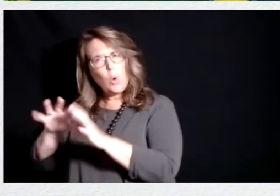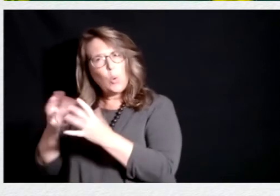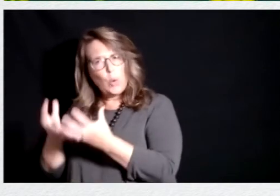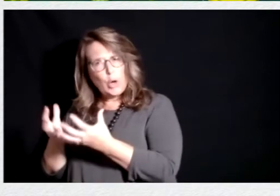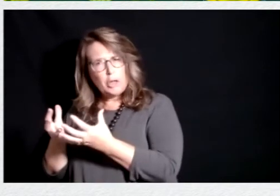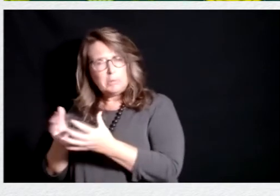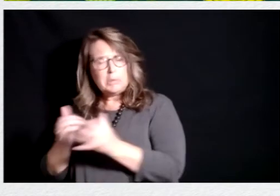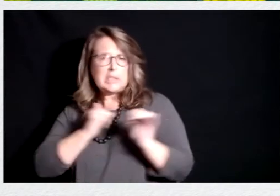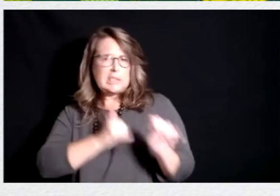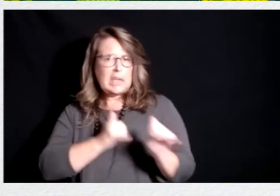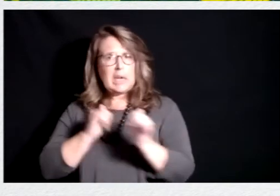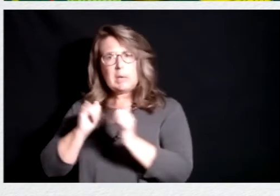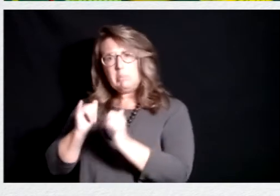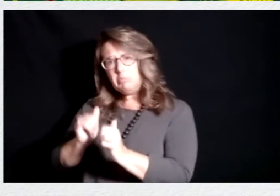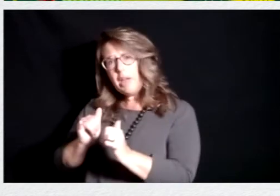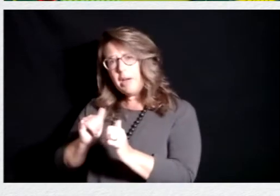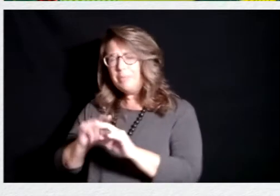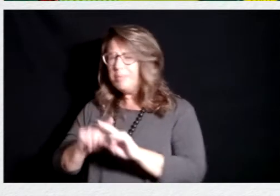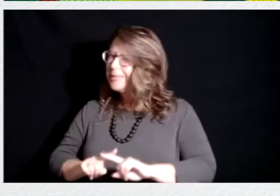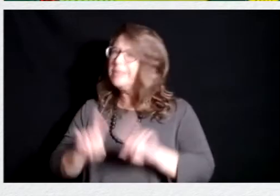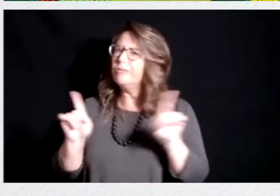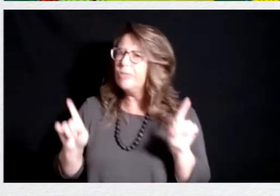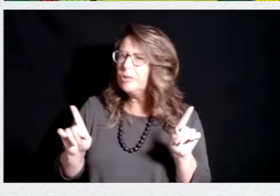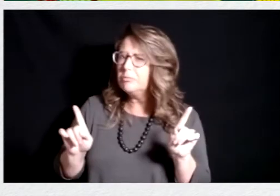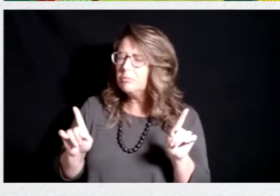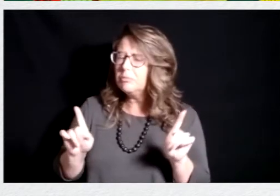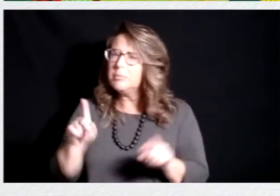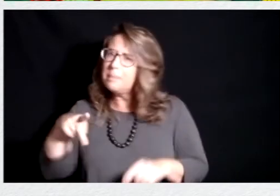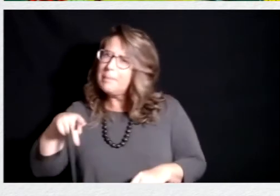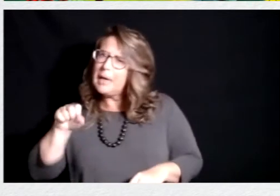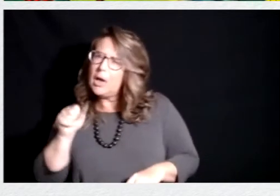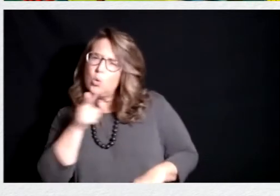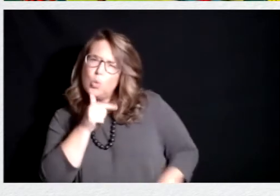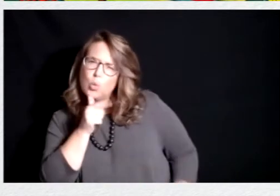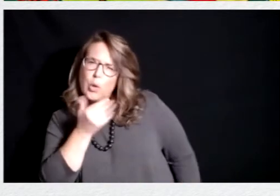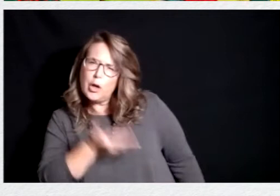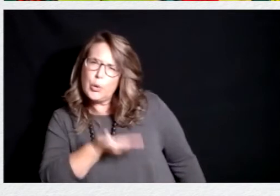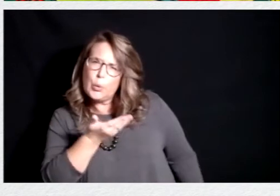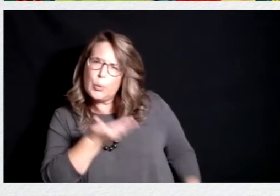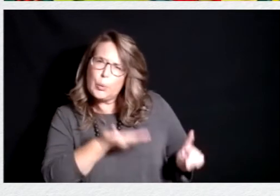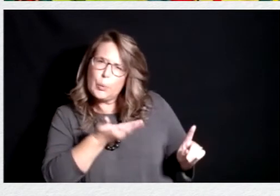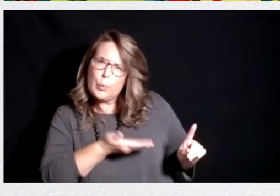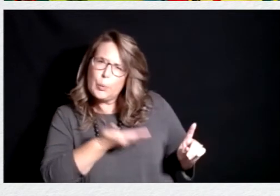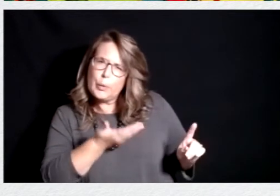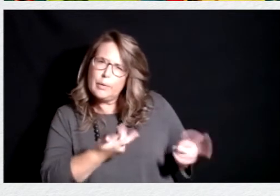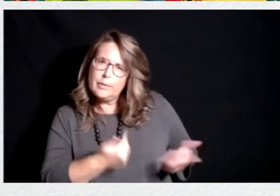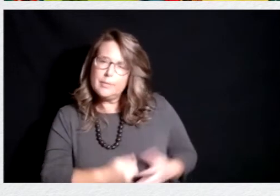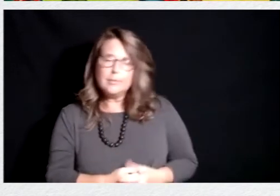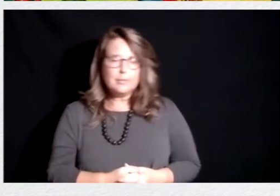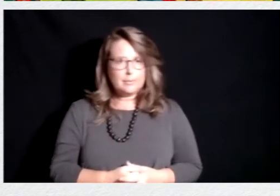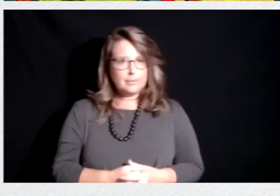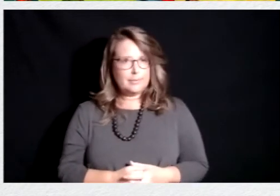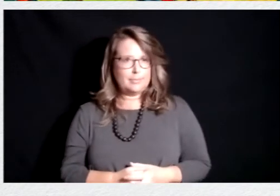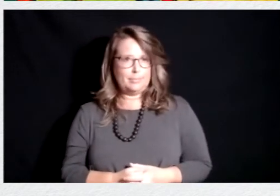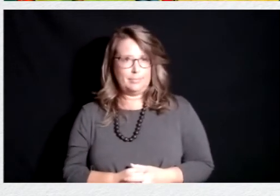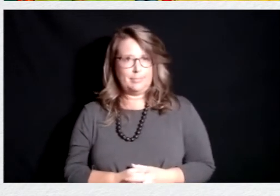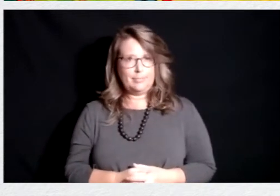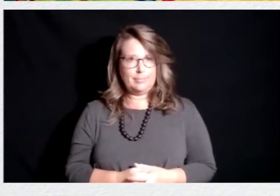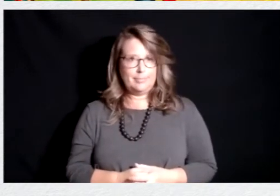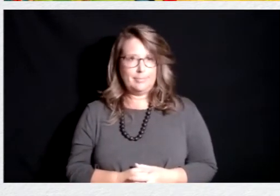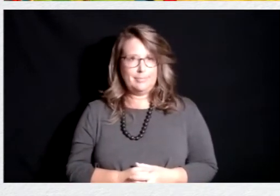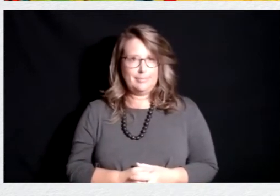but different. P.S. Who are you? Este es mi mundo. Igual, igual, pero